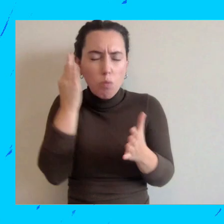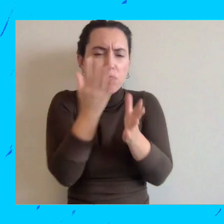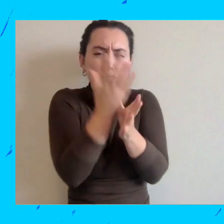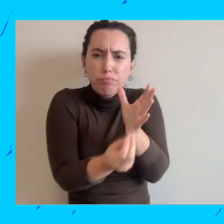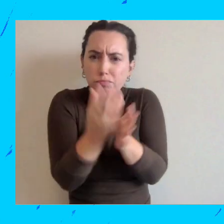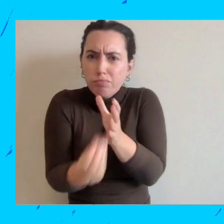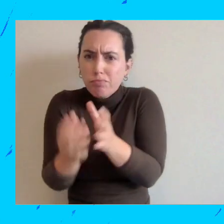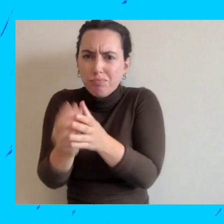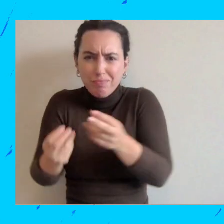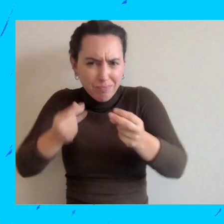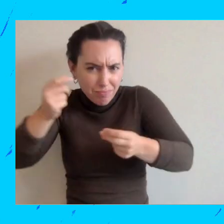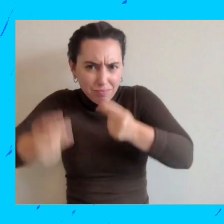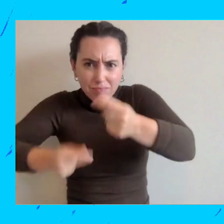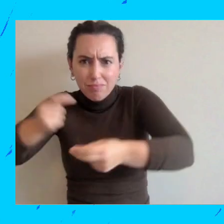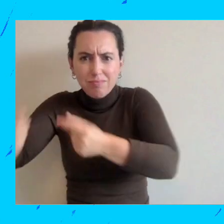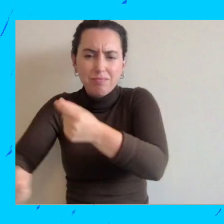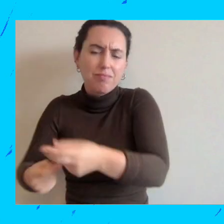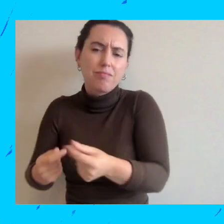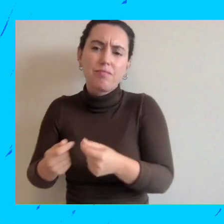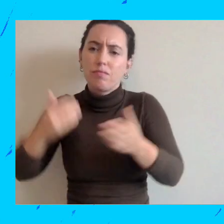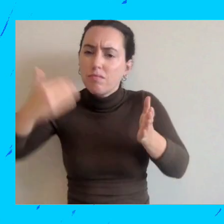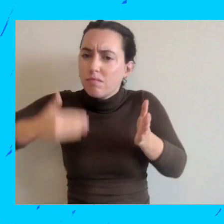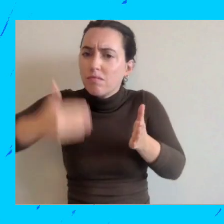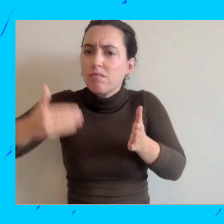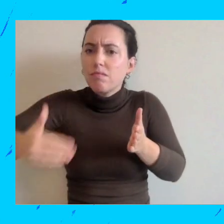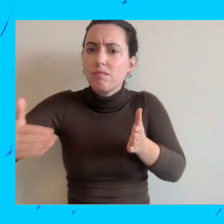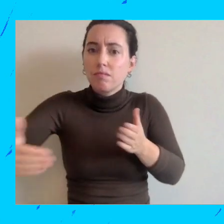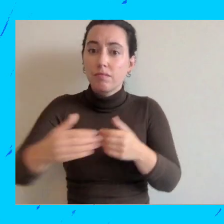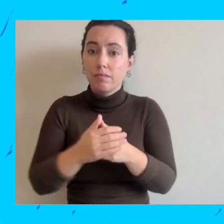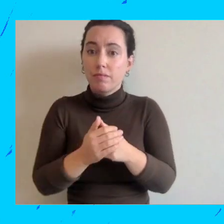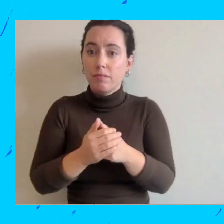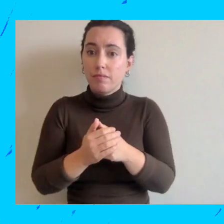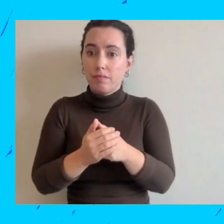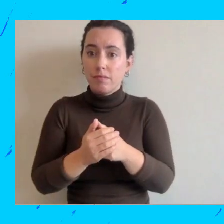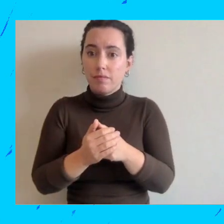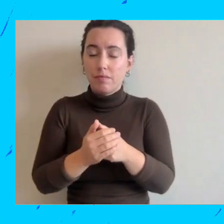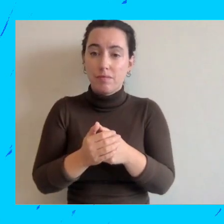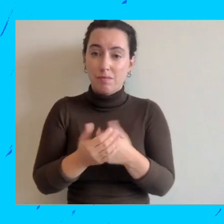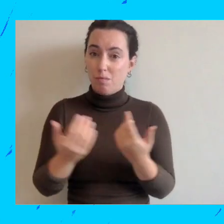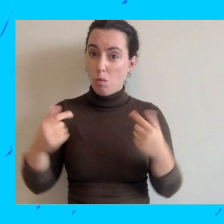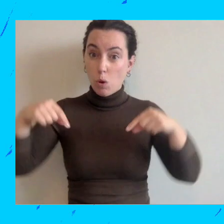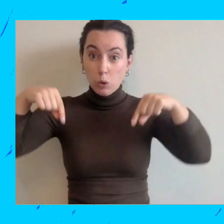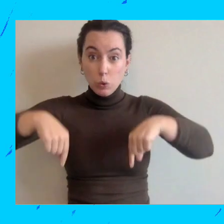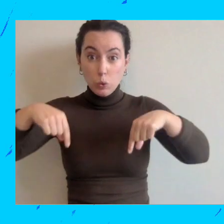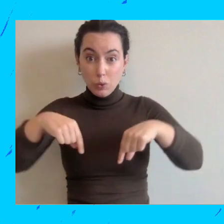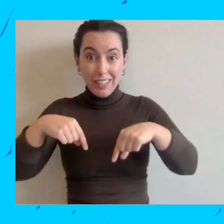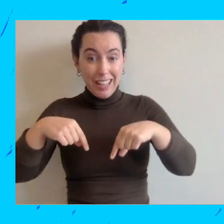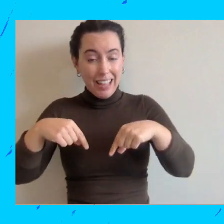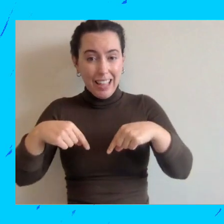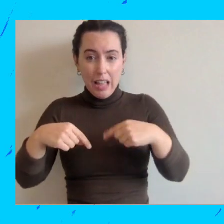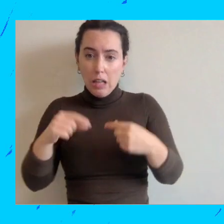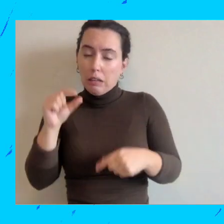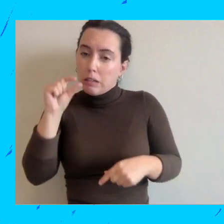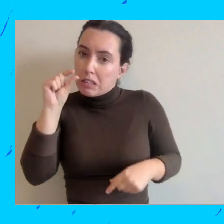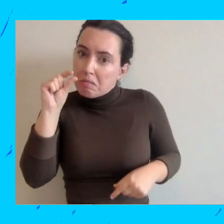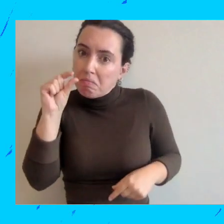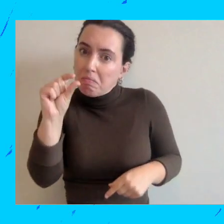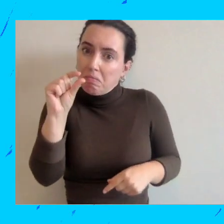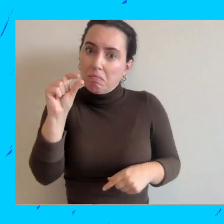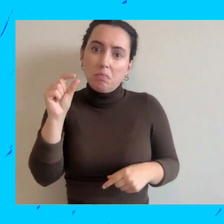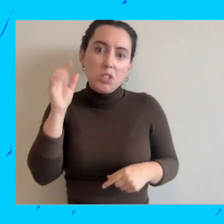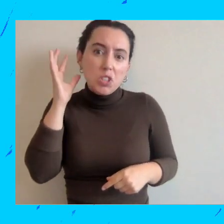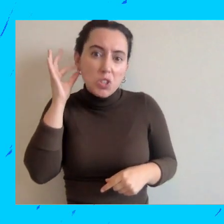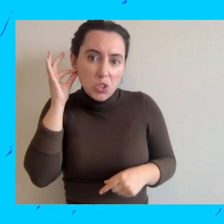they are preventable, HPV vaccination coverage remains very low. Only 1 in 7 young girls received